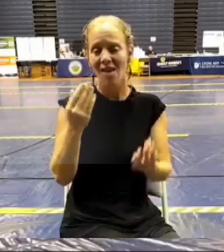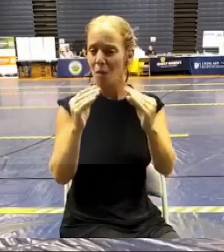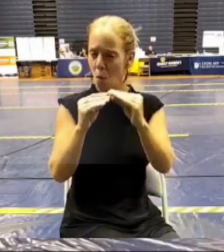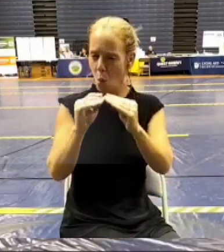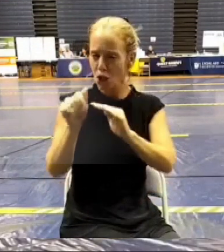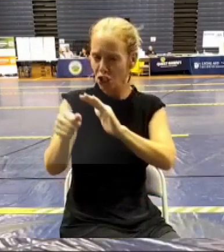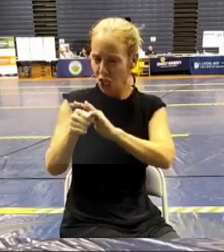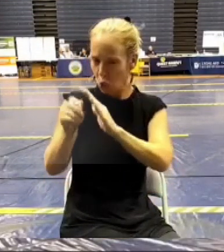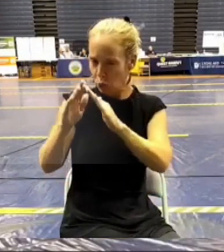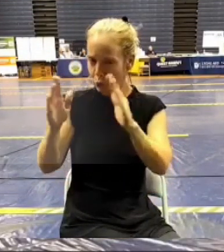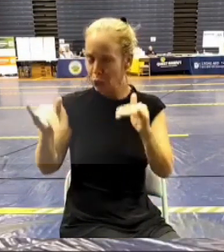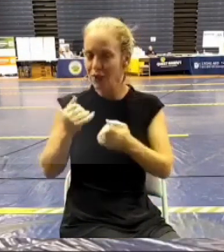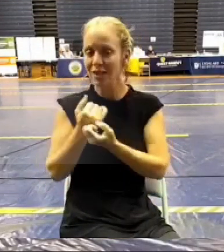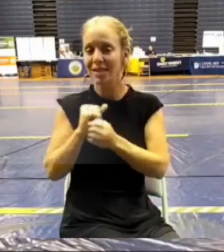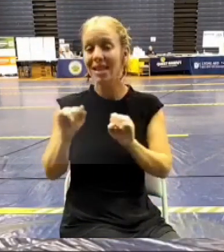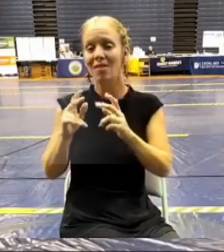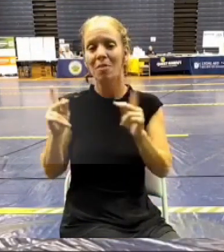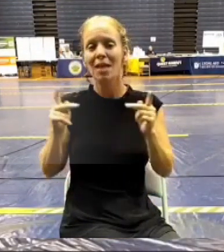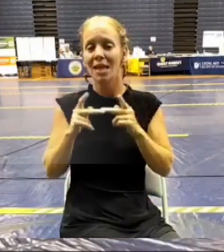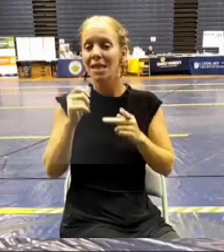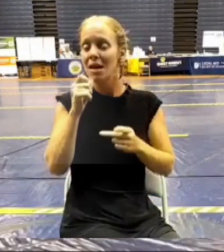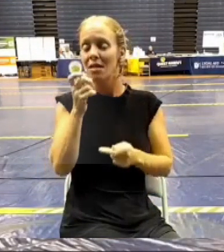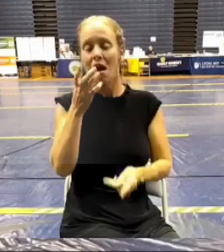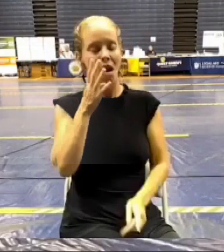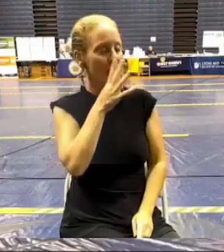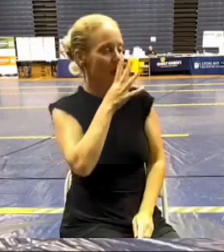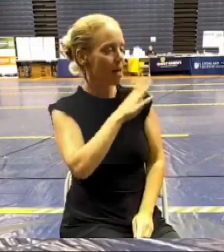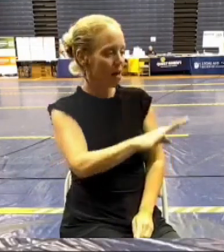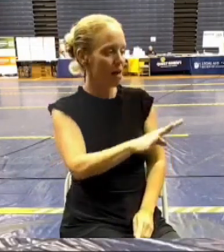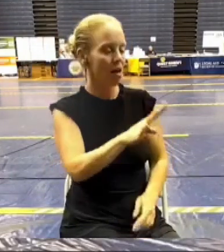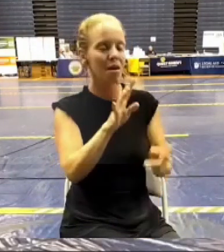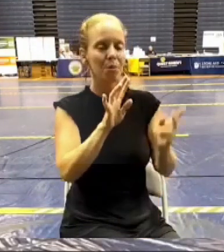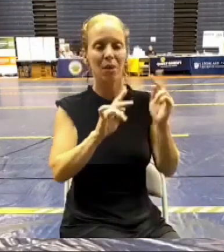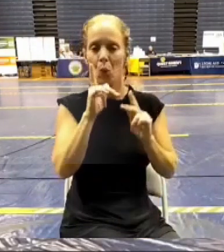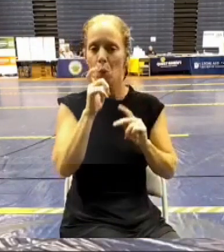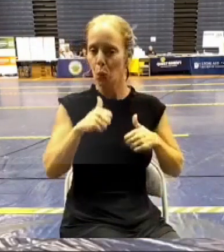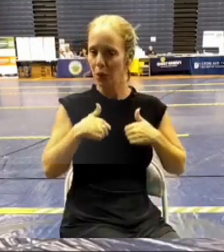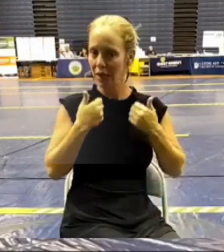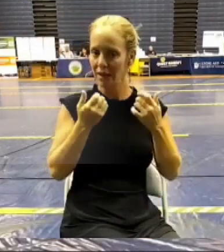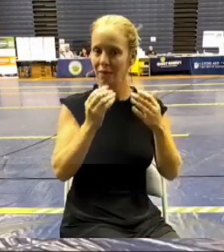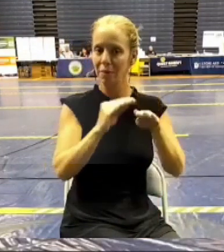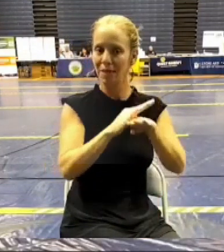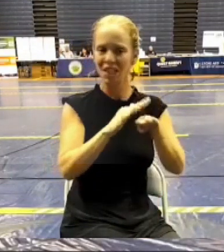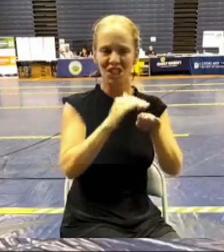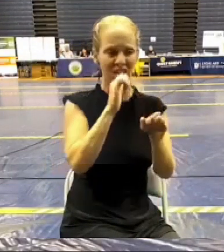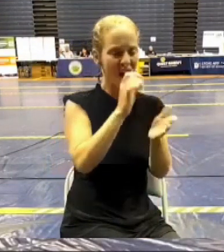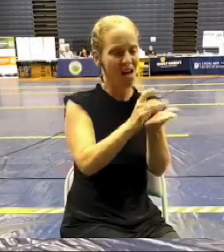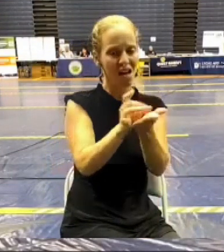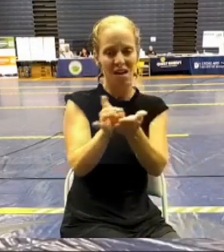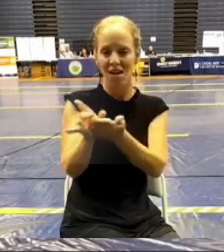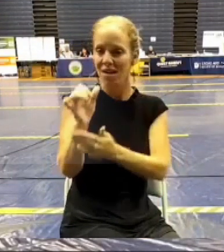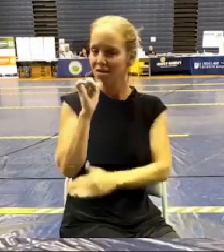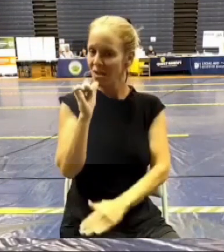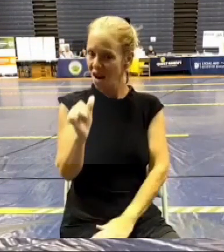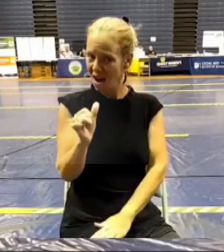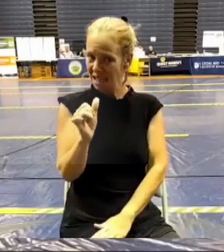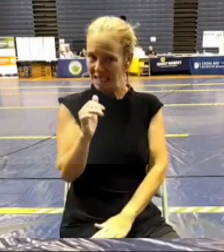shelters. And we're not turning our back to them. We're not cleaning them out of the area